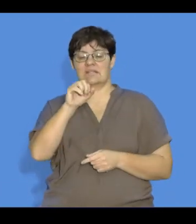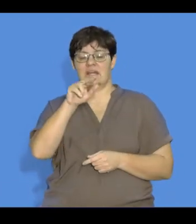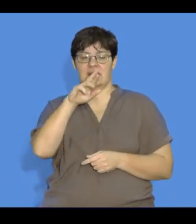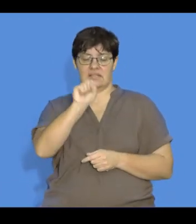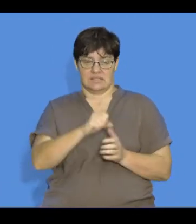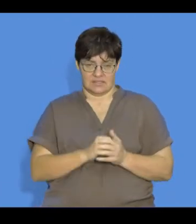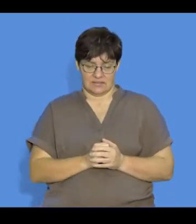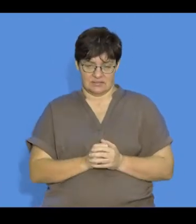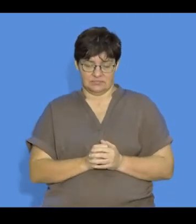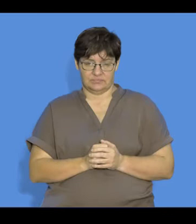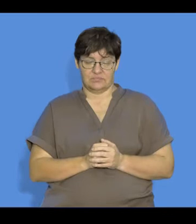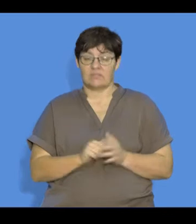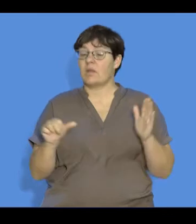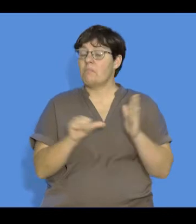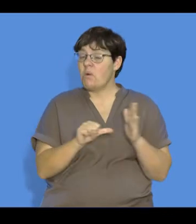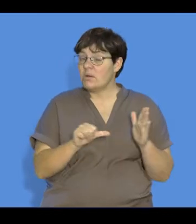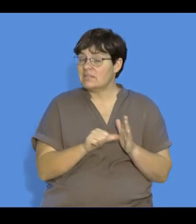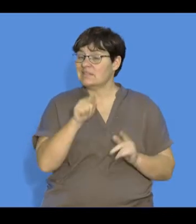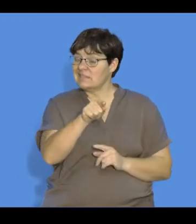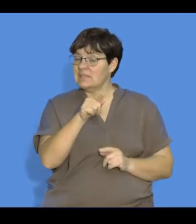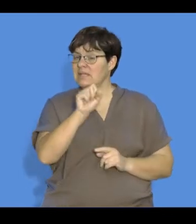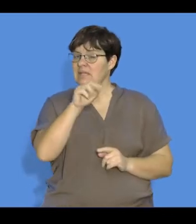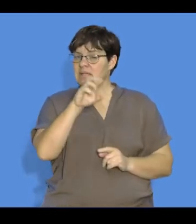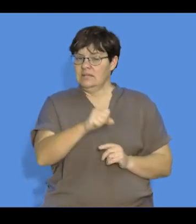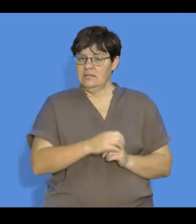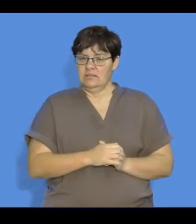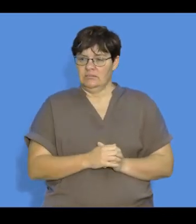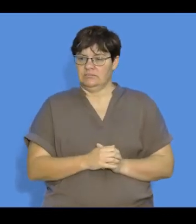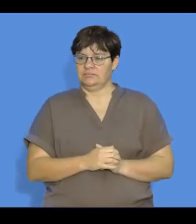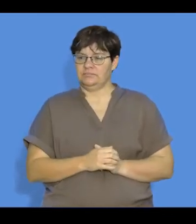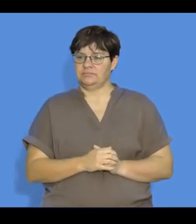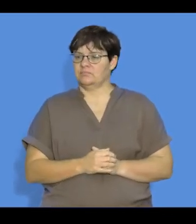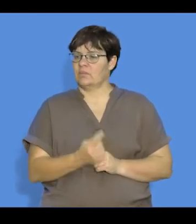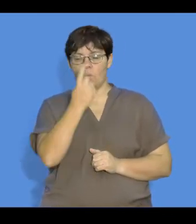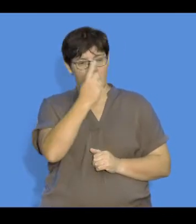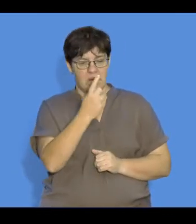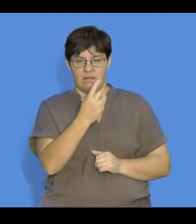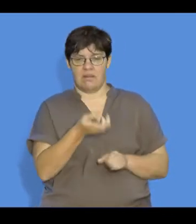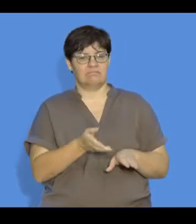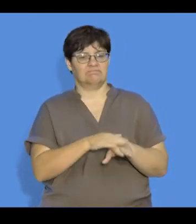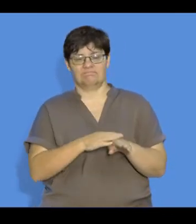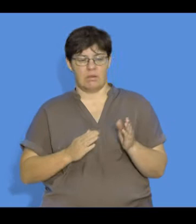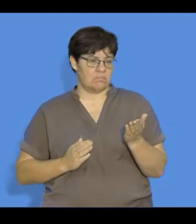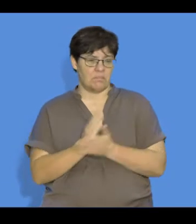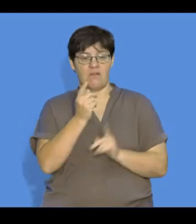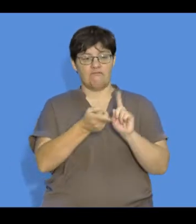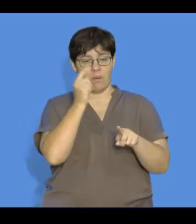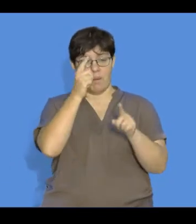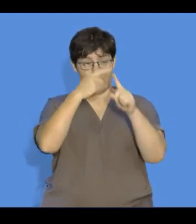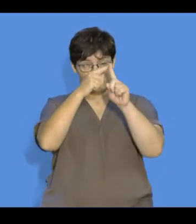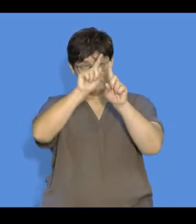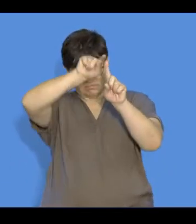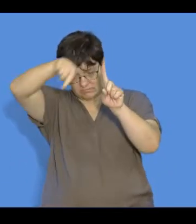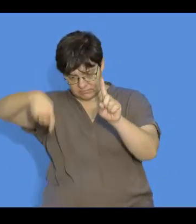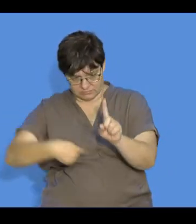series. But also, more importantly about a series circuit is that there is only one path from the positive terminal